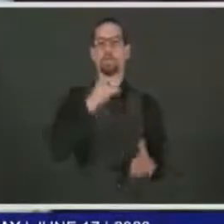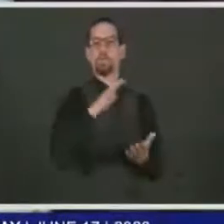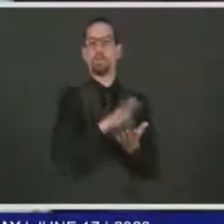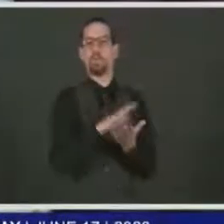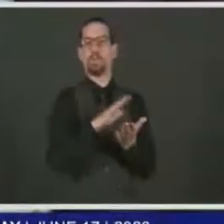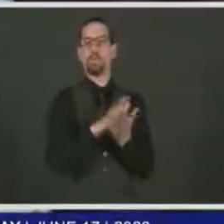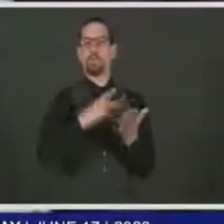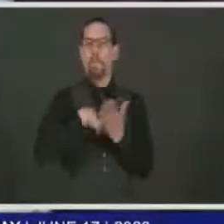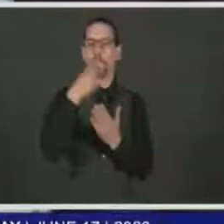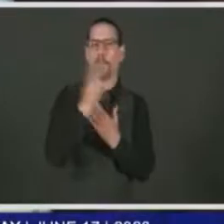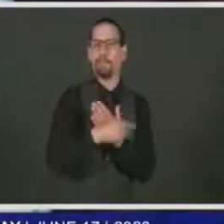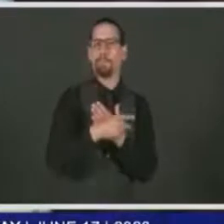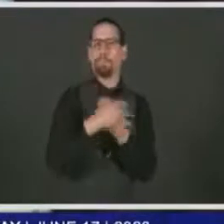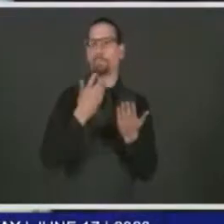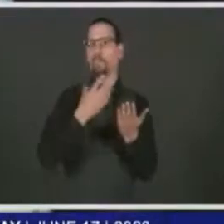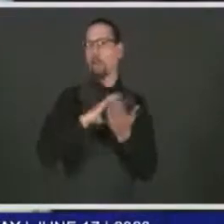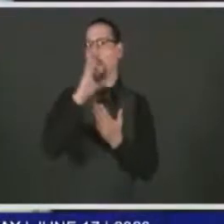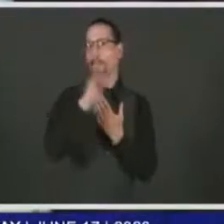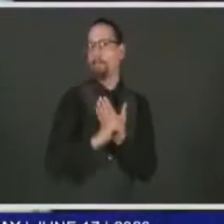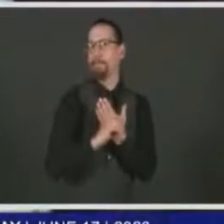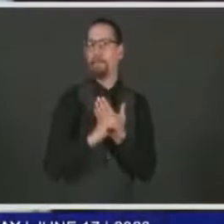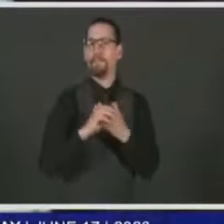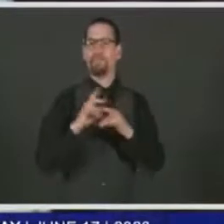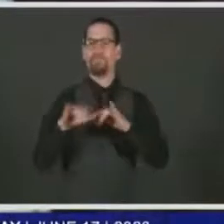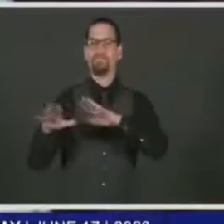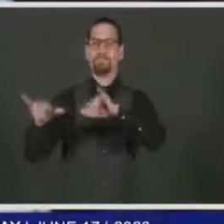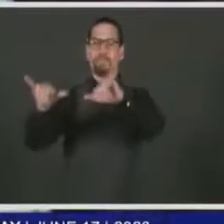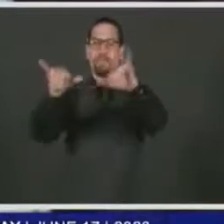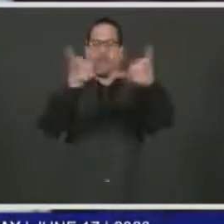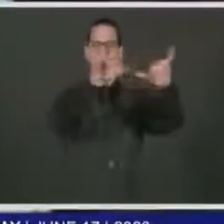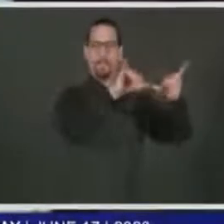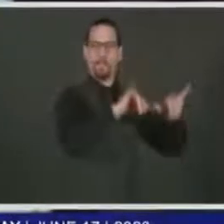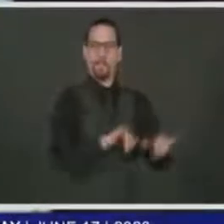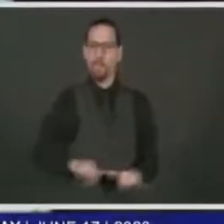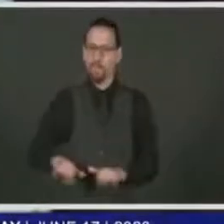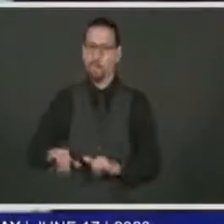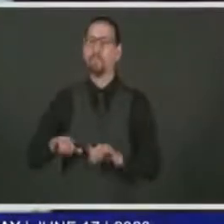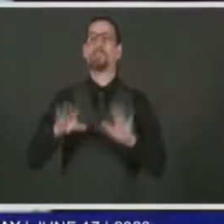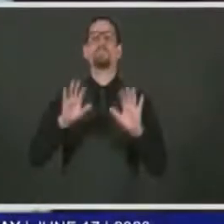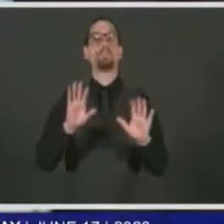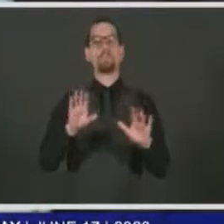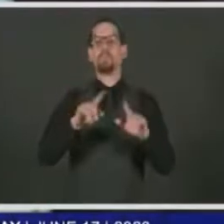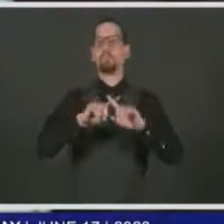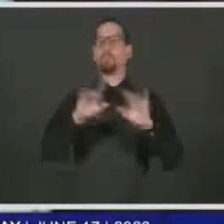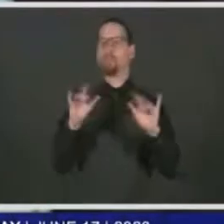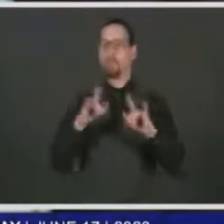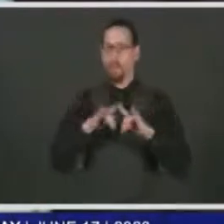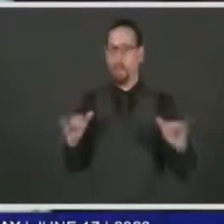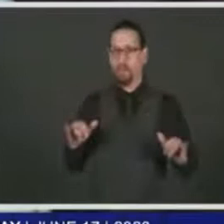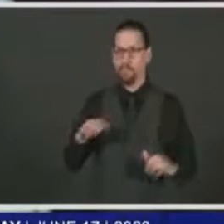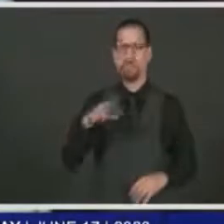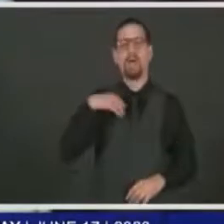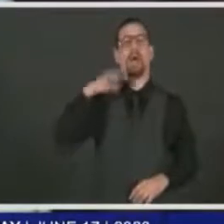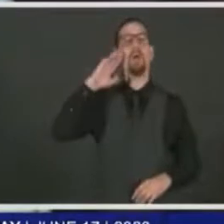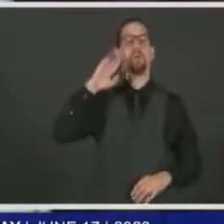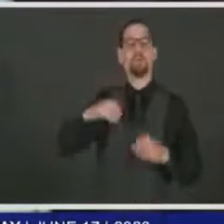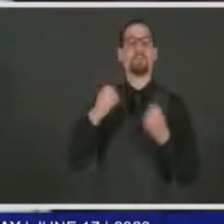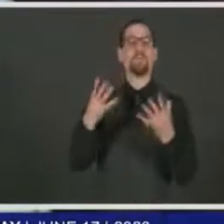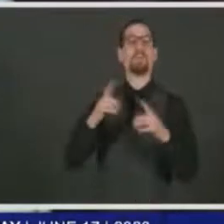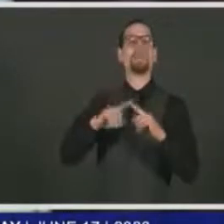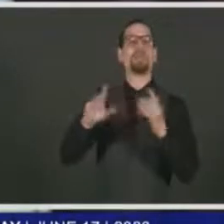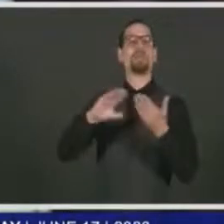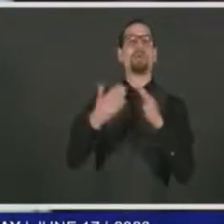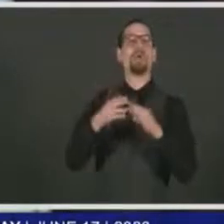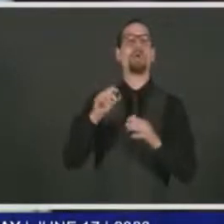and schools are different with different needs. And we're going to be working extremely hard along with our leaders and